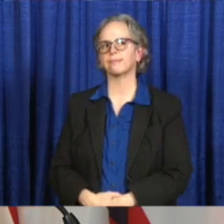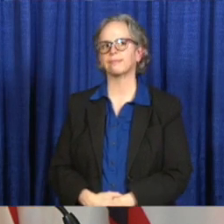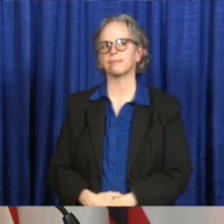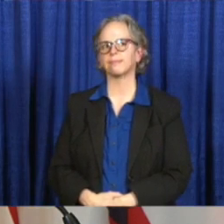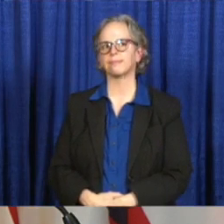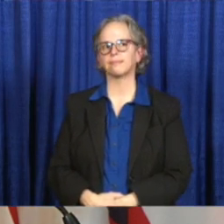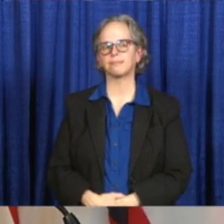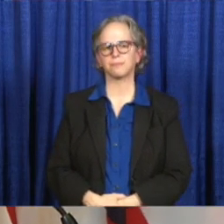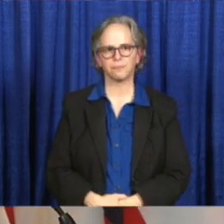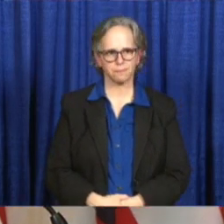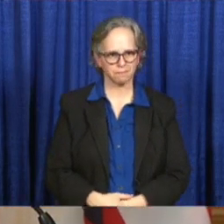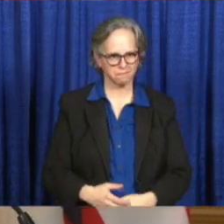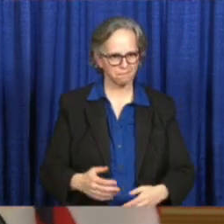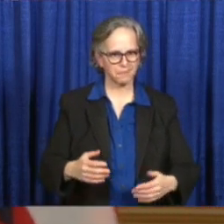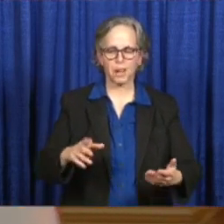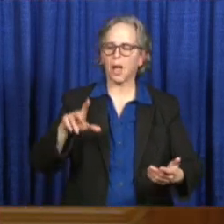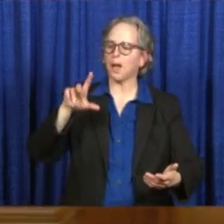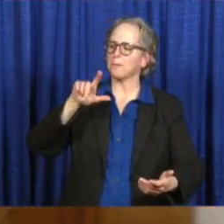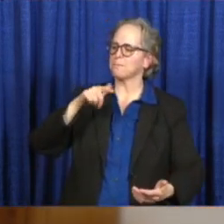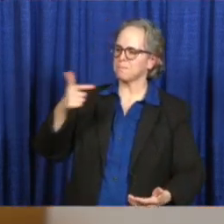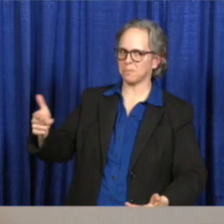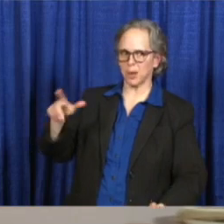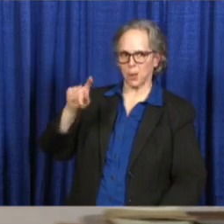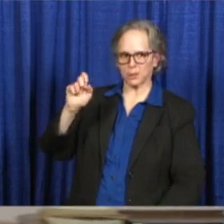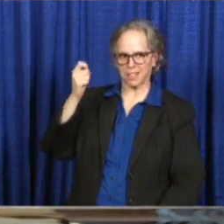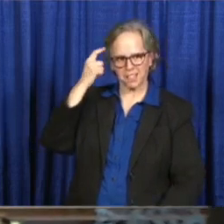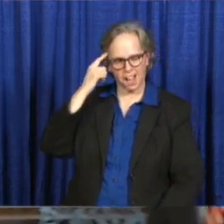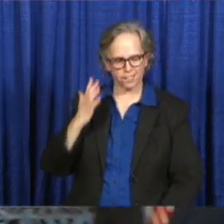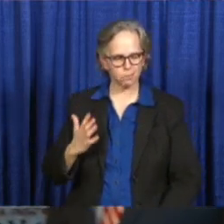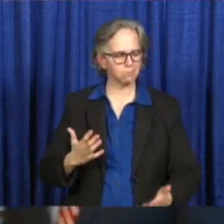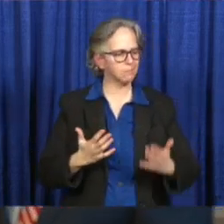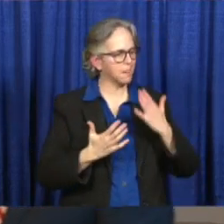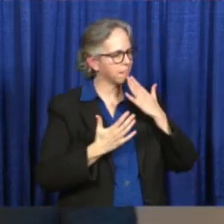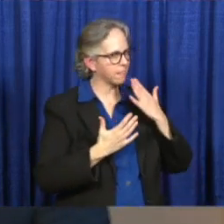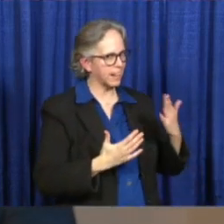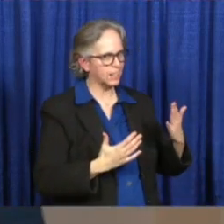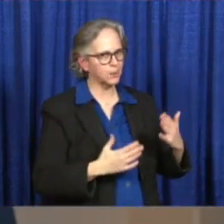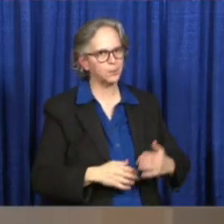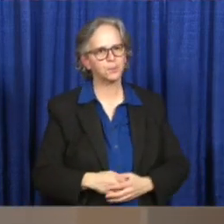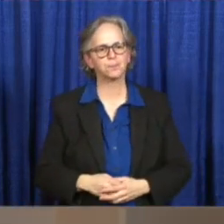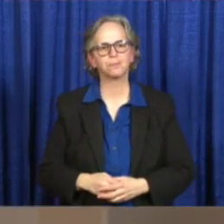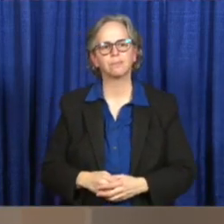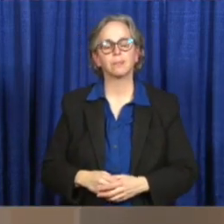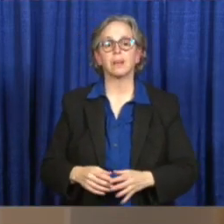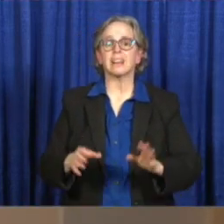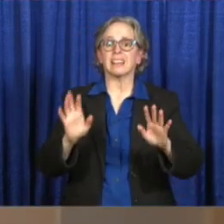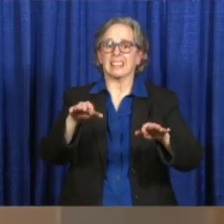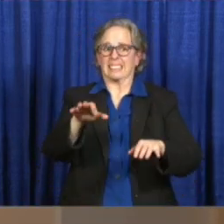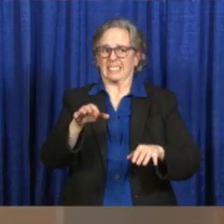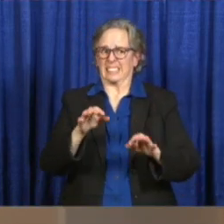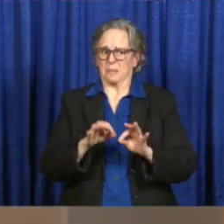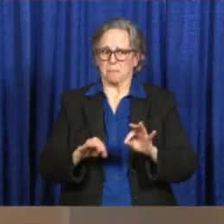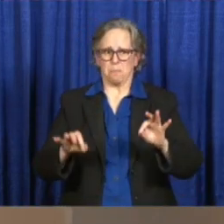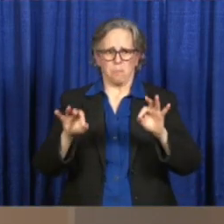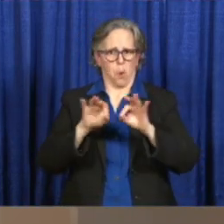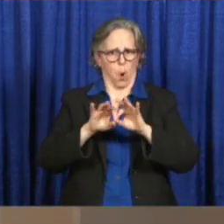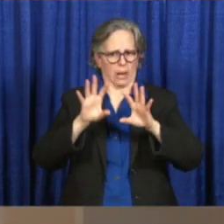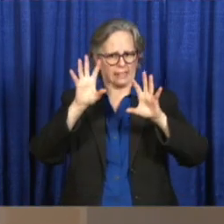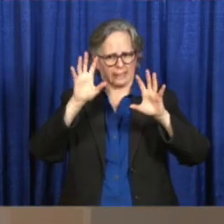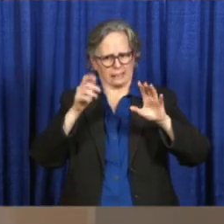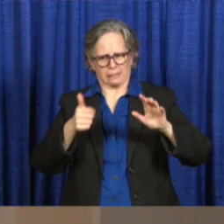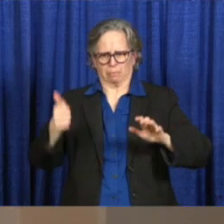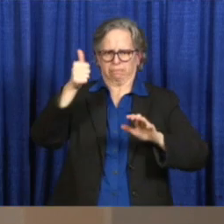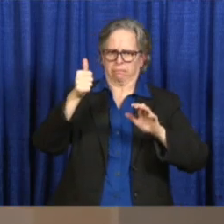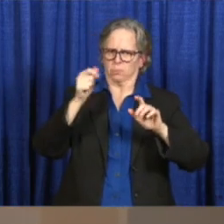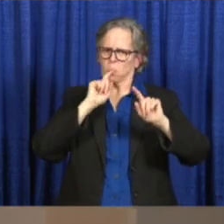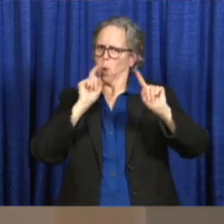Lieutenant Governor. Great. Thank you, Governor. That is a very important executive order. Really, the goal behind